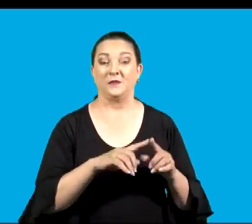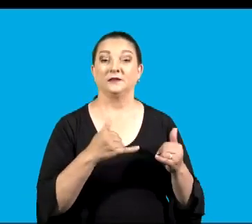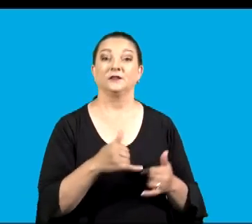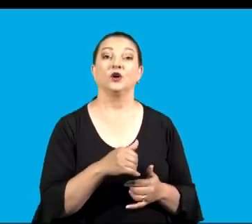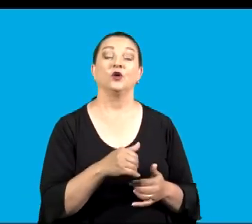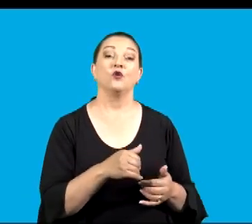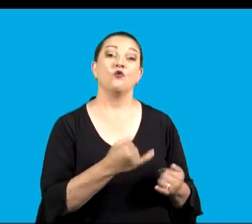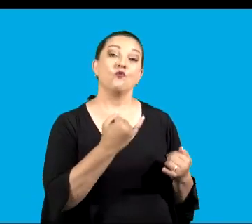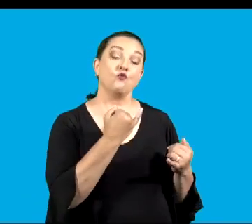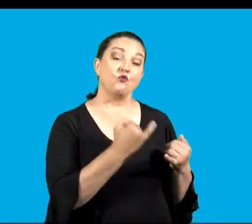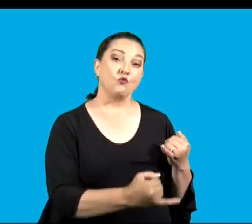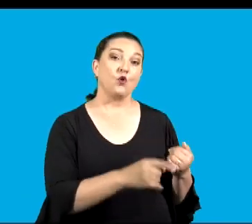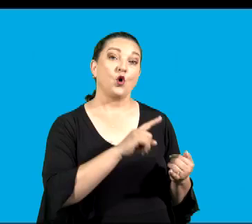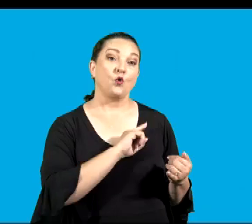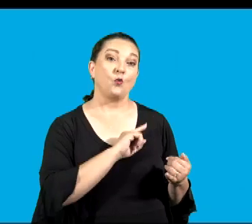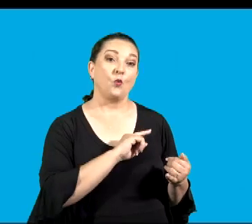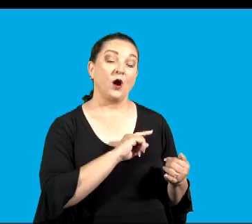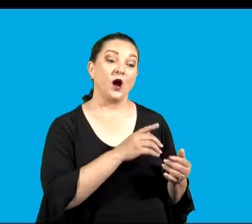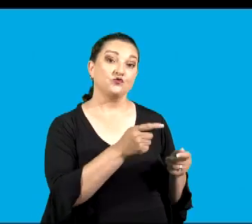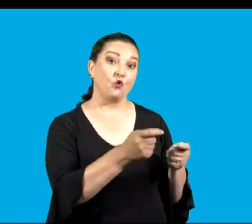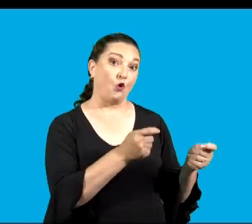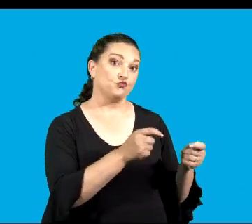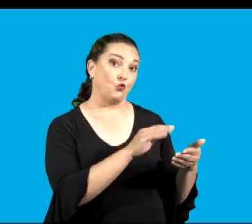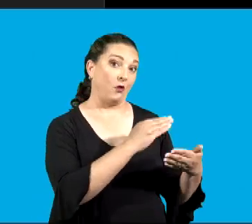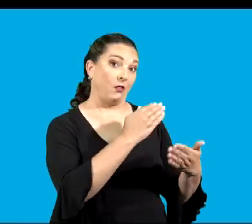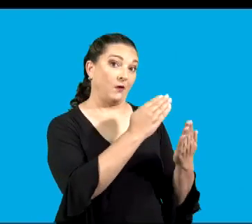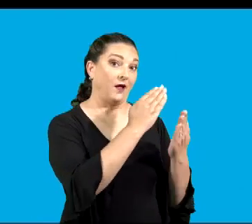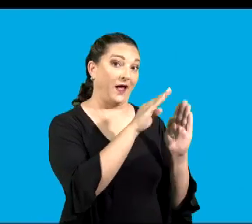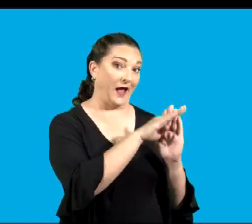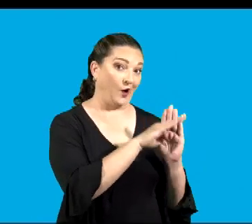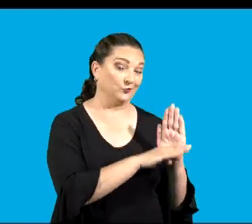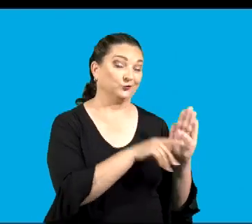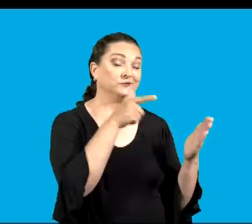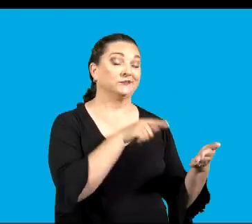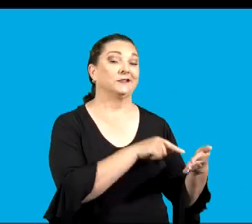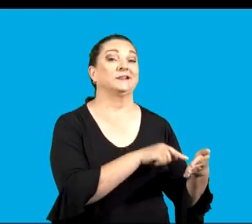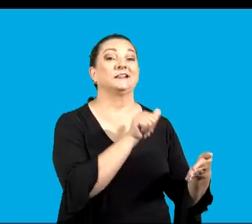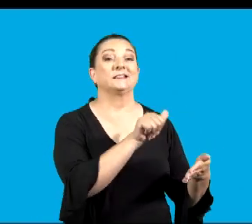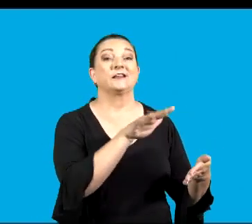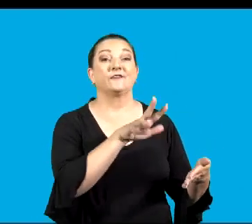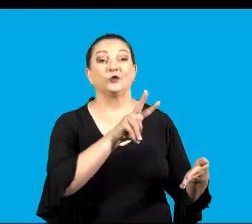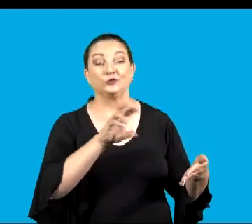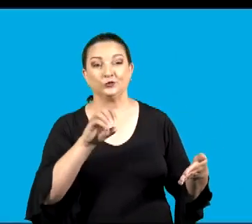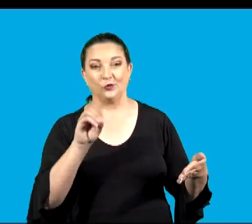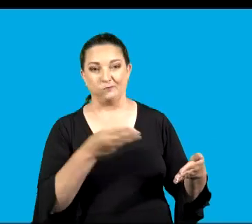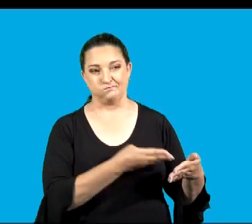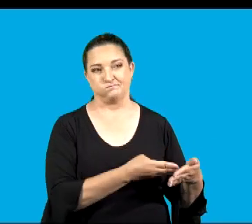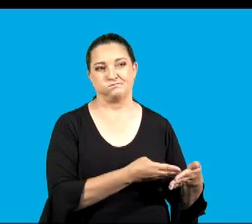recorded as 65.2 in the debtors control account. Let's get the difference. It